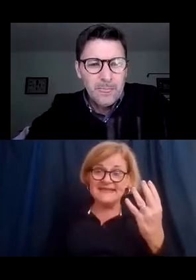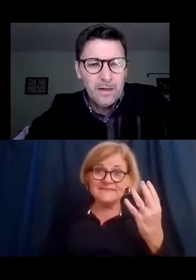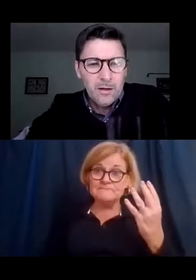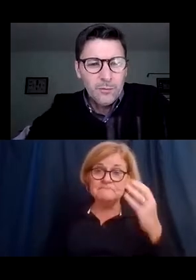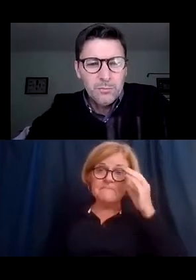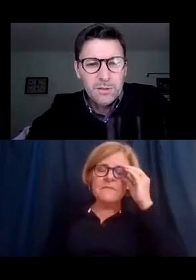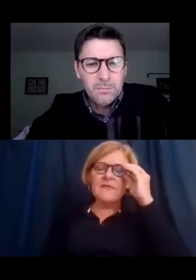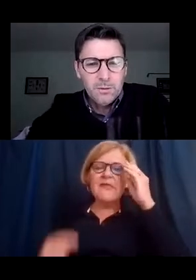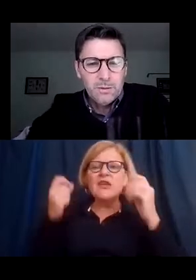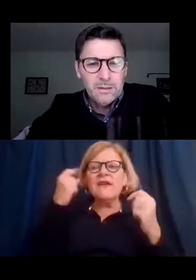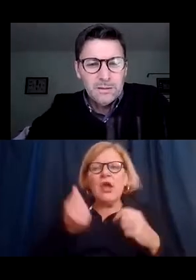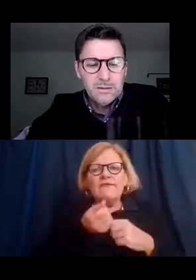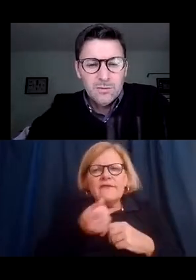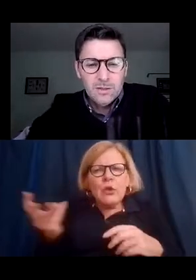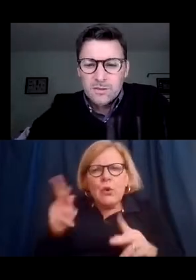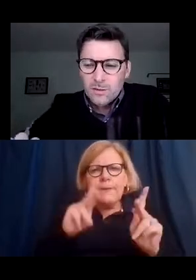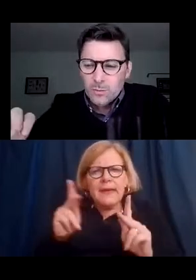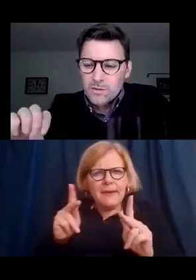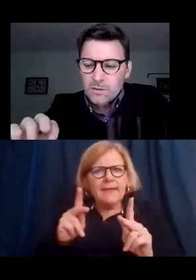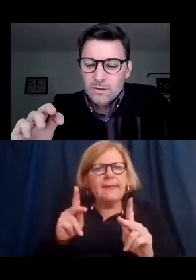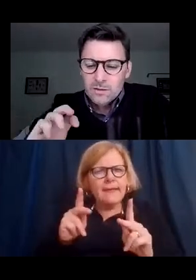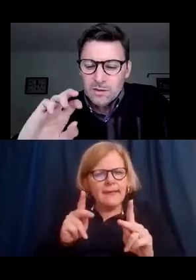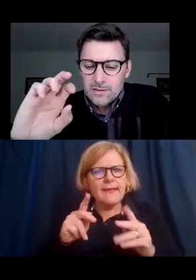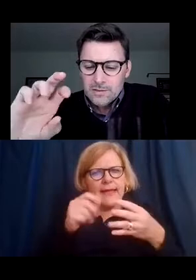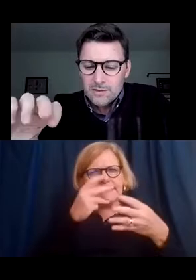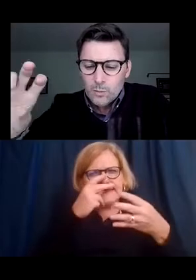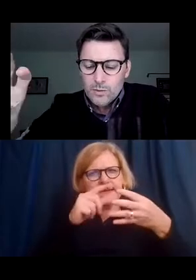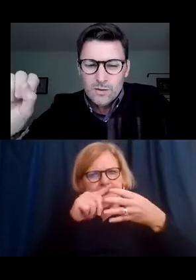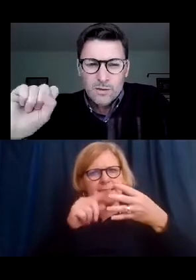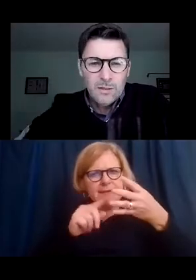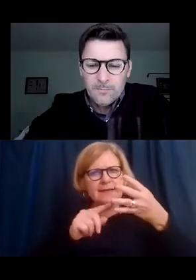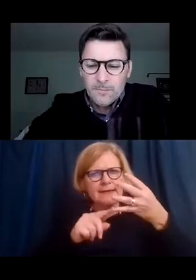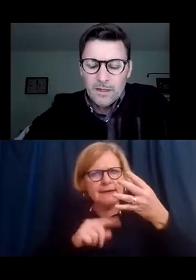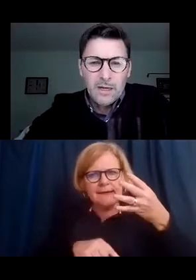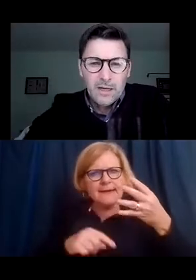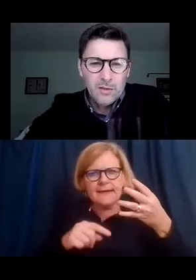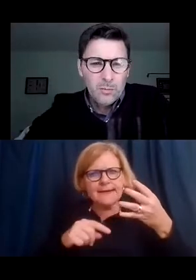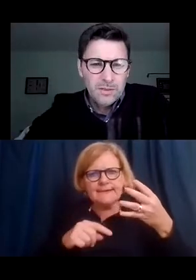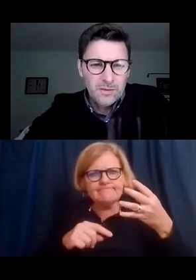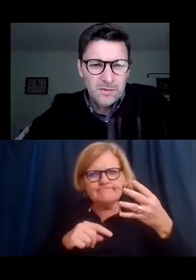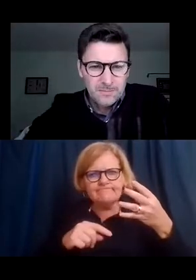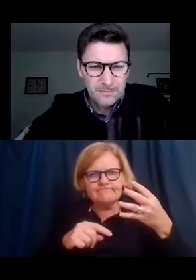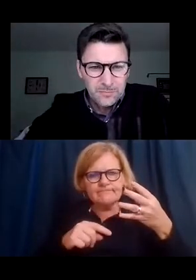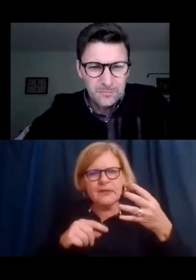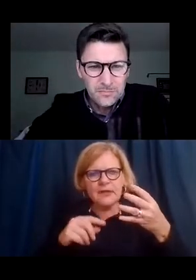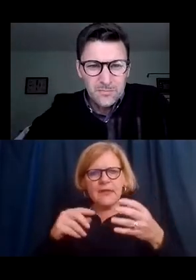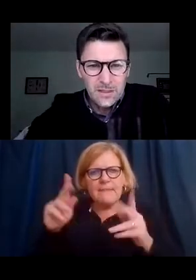realize how few people can do this that we're seeing the statistics worsen on an annual